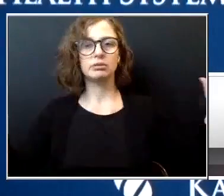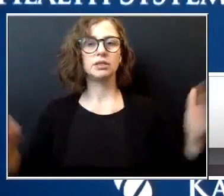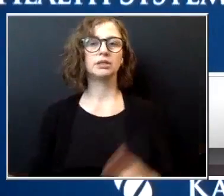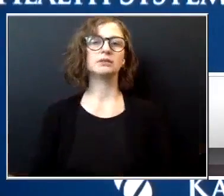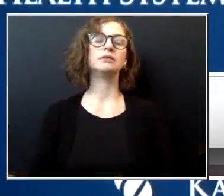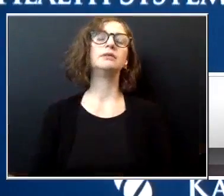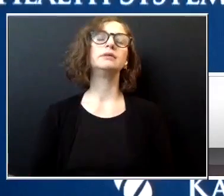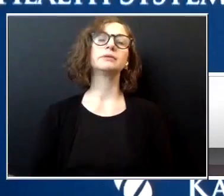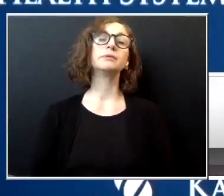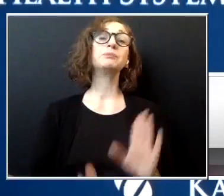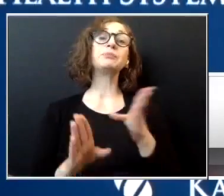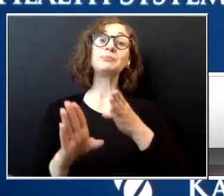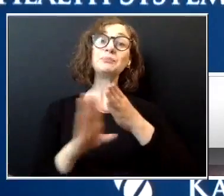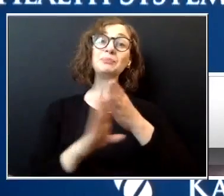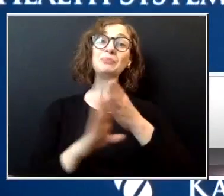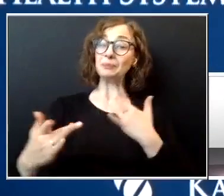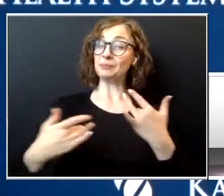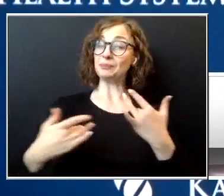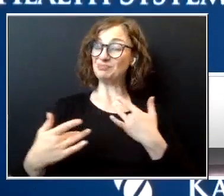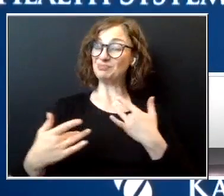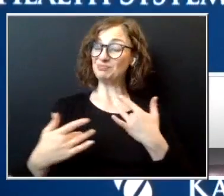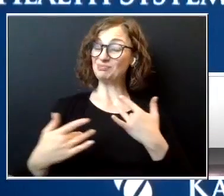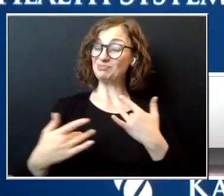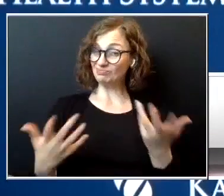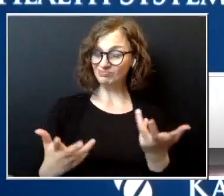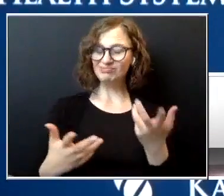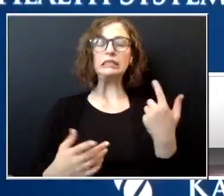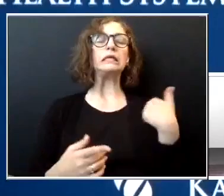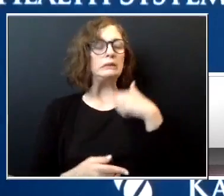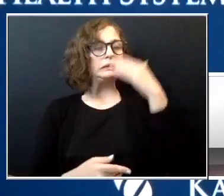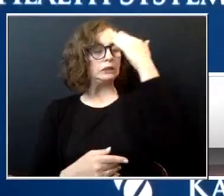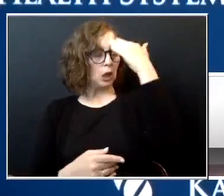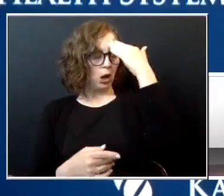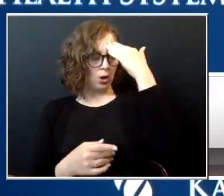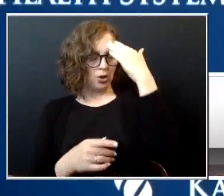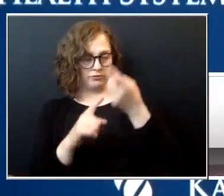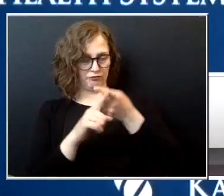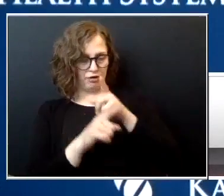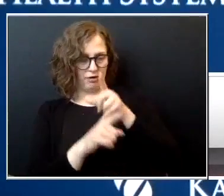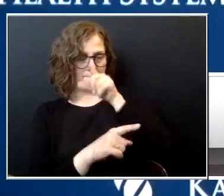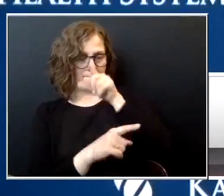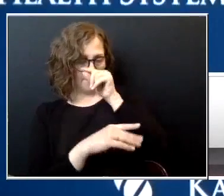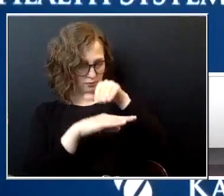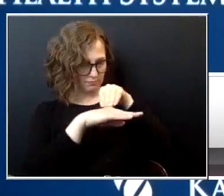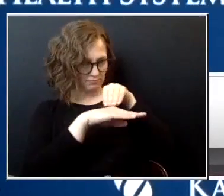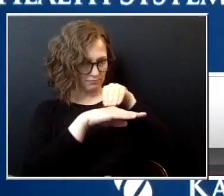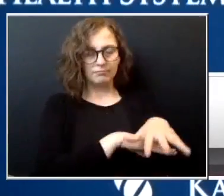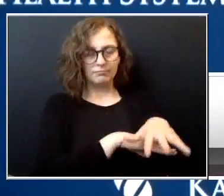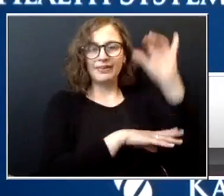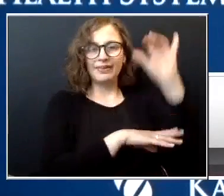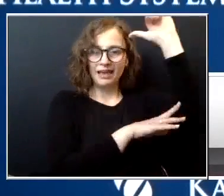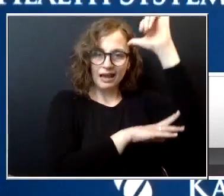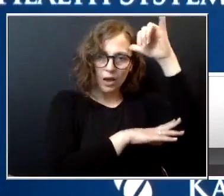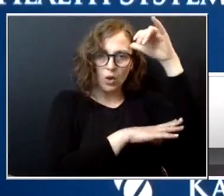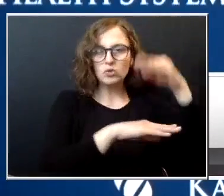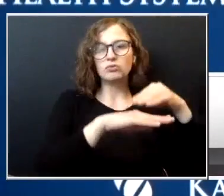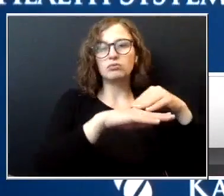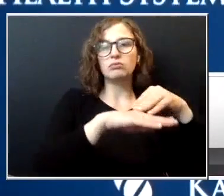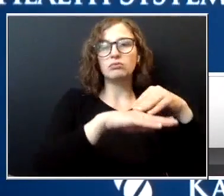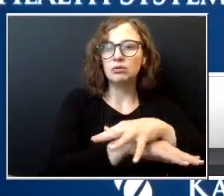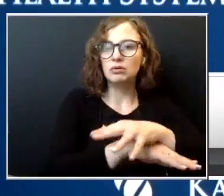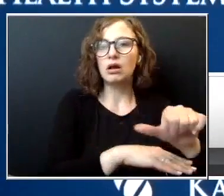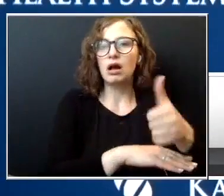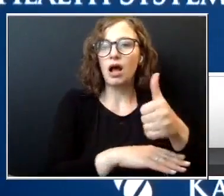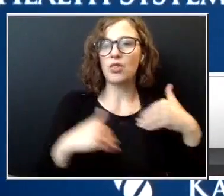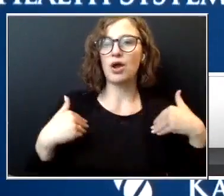jumped from birds to cows into other animals as well, there is always that concern, especially if it does get into